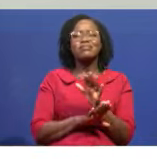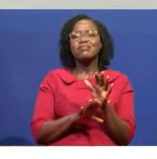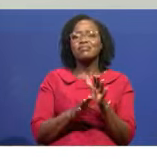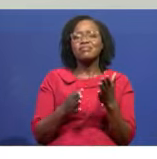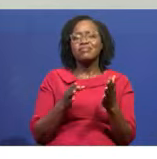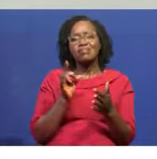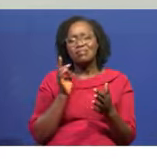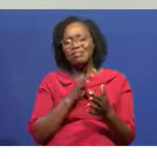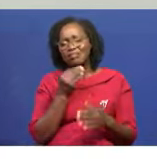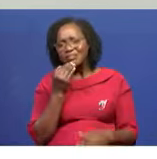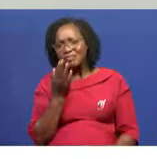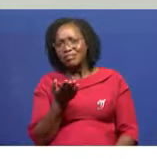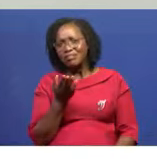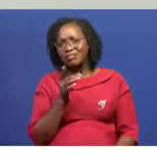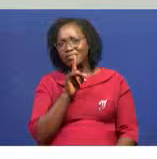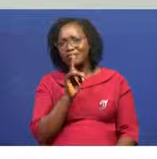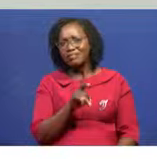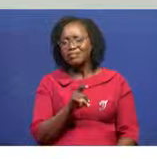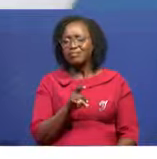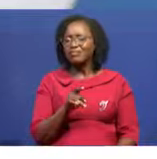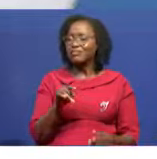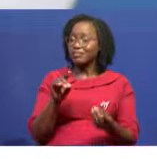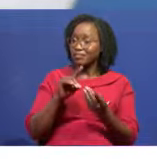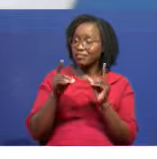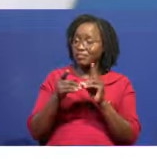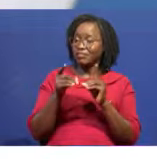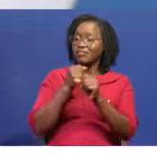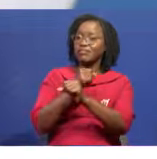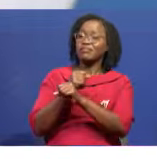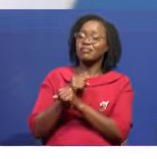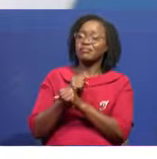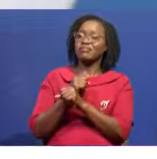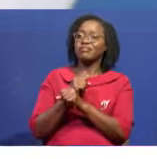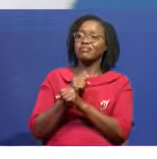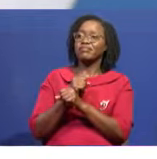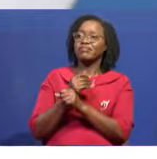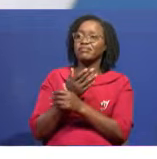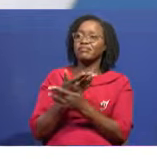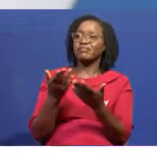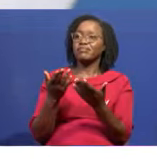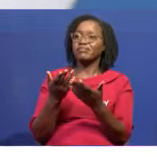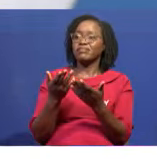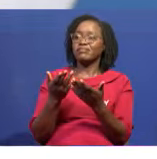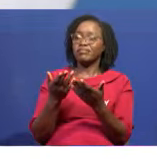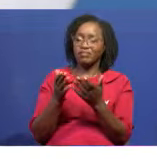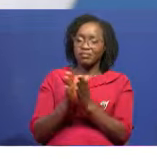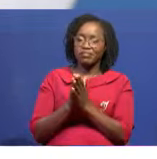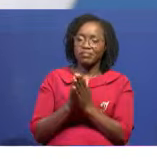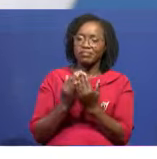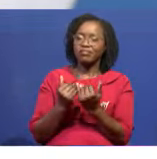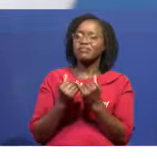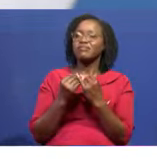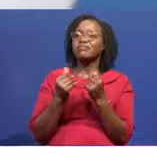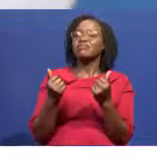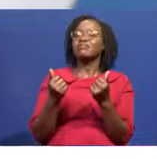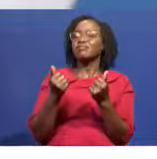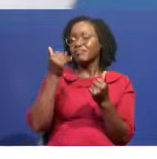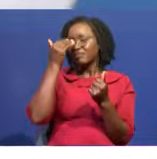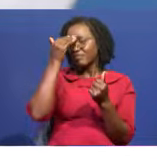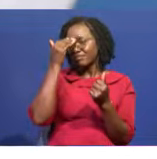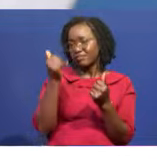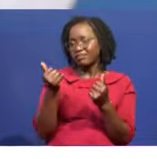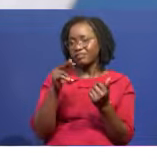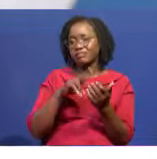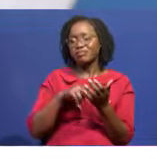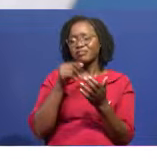no fear of that? So now the data protection will also come into hand. I think that's what you're trying to also address, because now it means